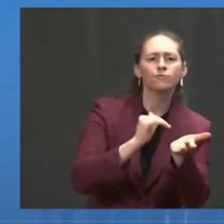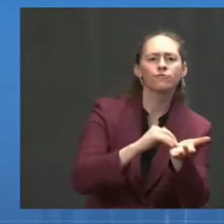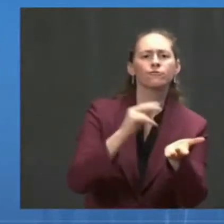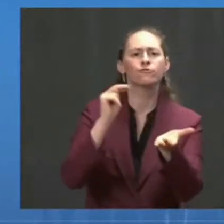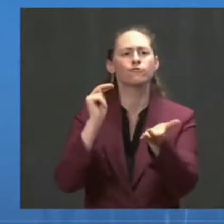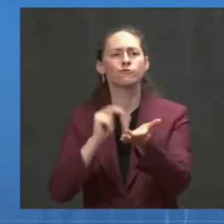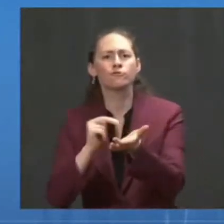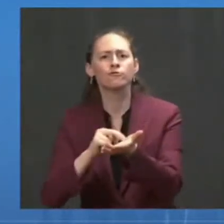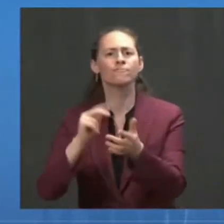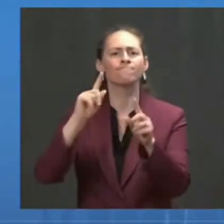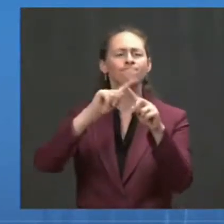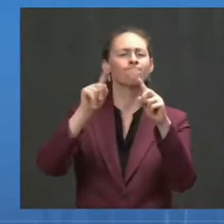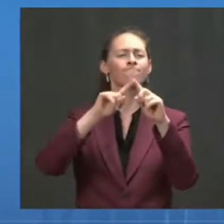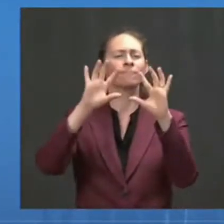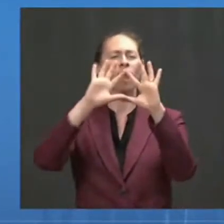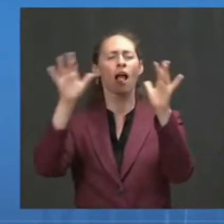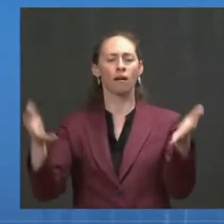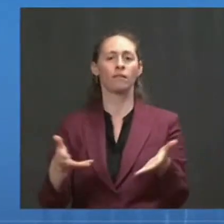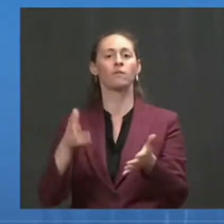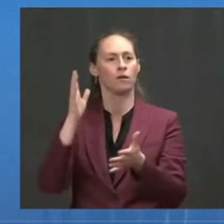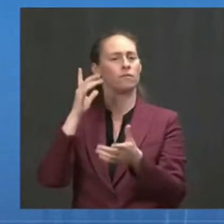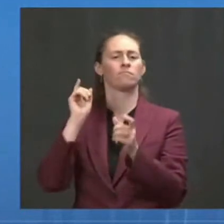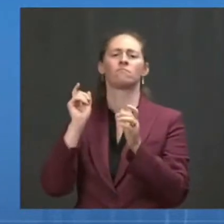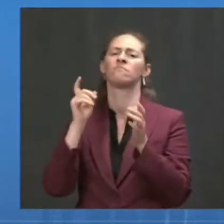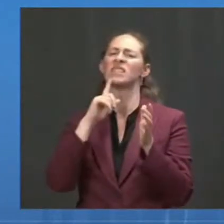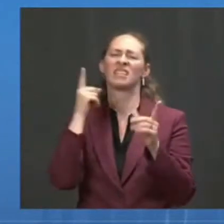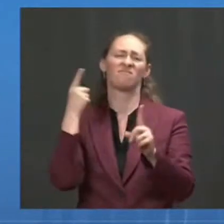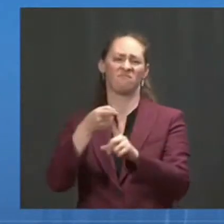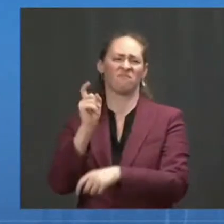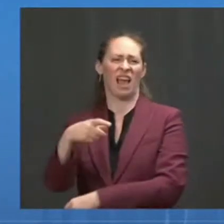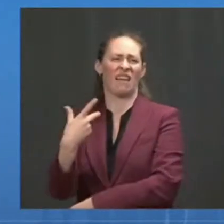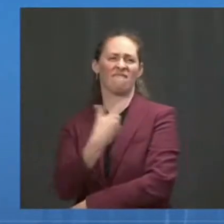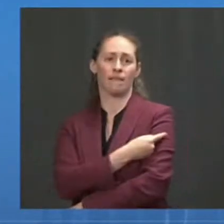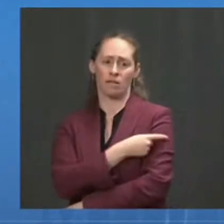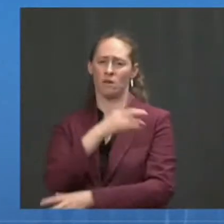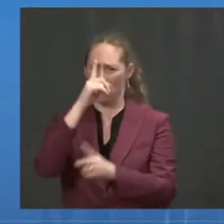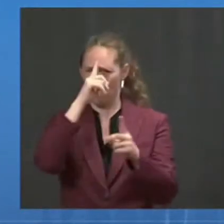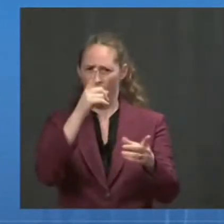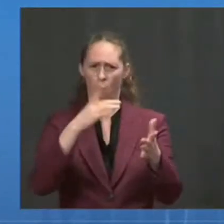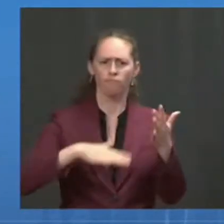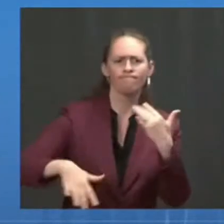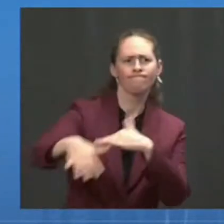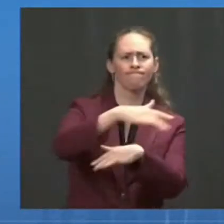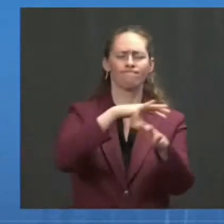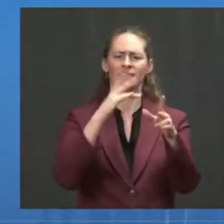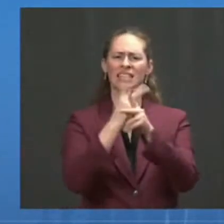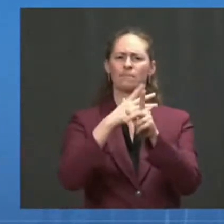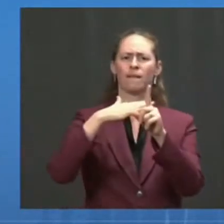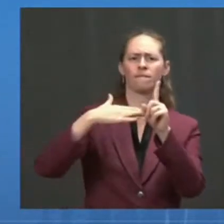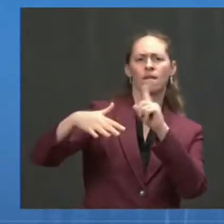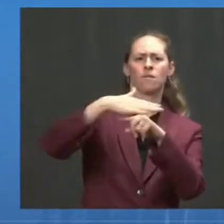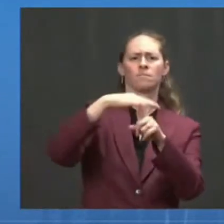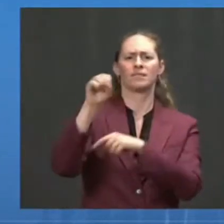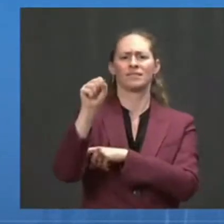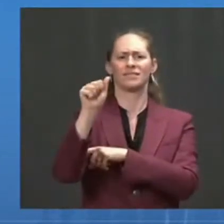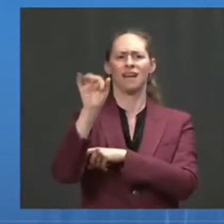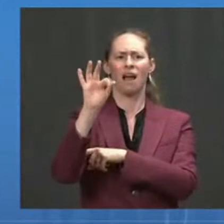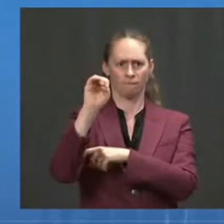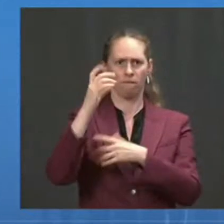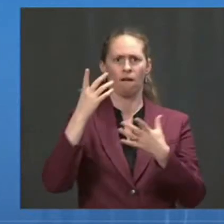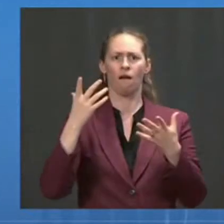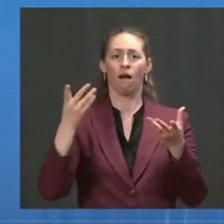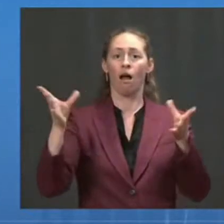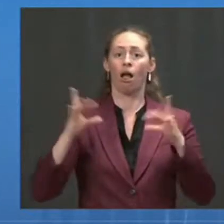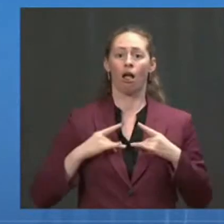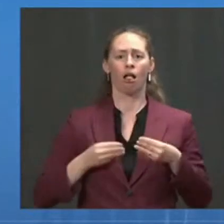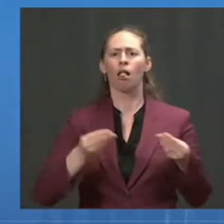They will help keep people and communities safe and help stop the spread of the virus. Here's the bottom line.